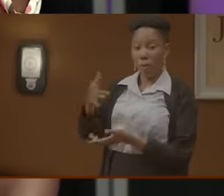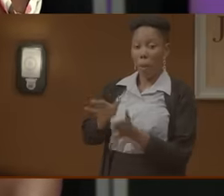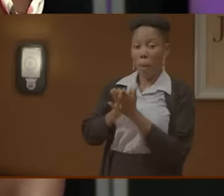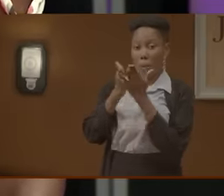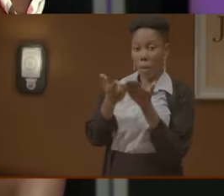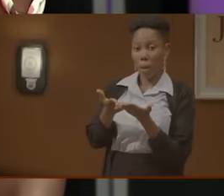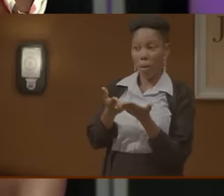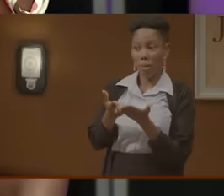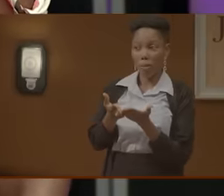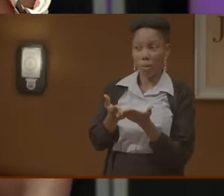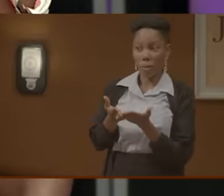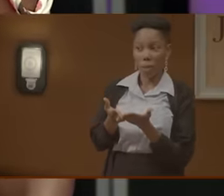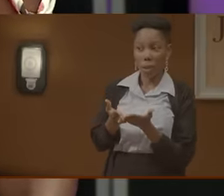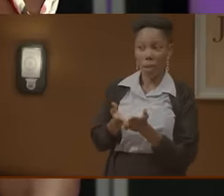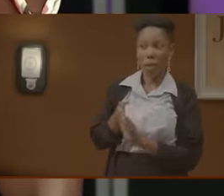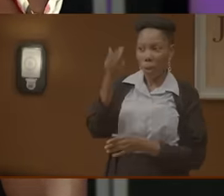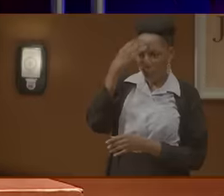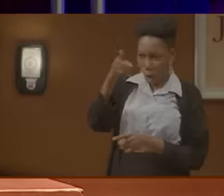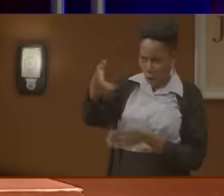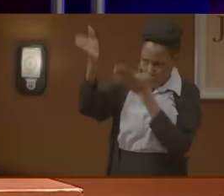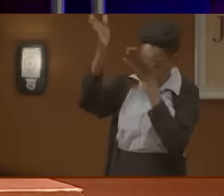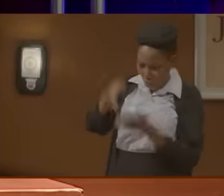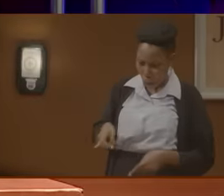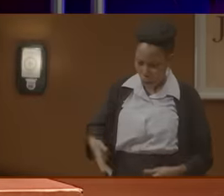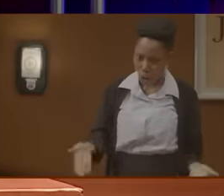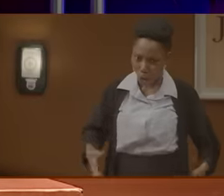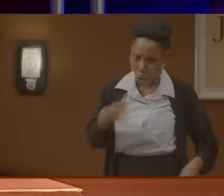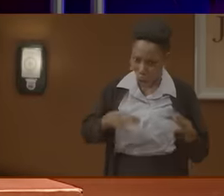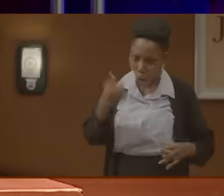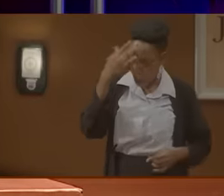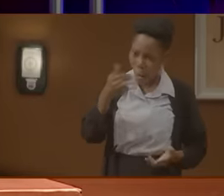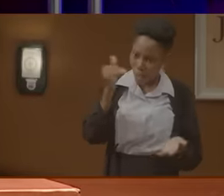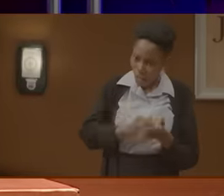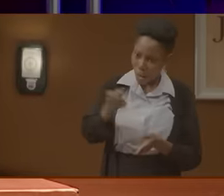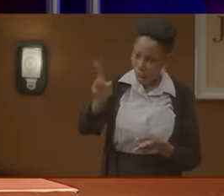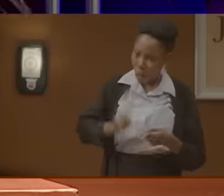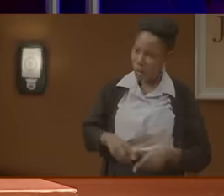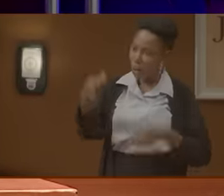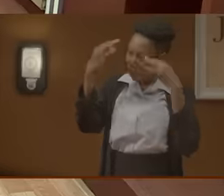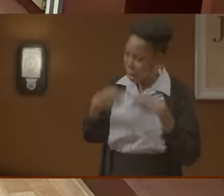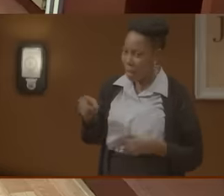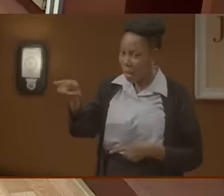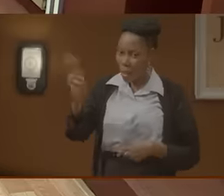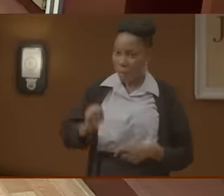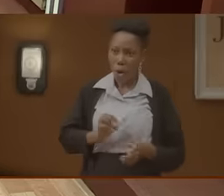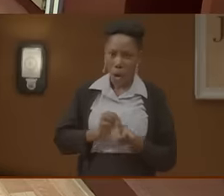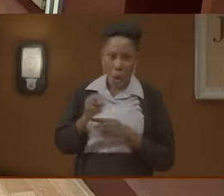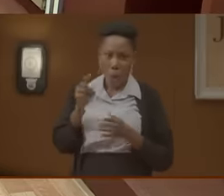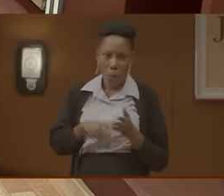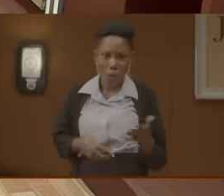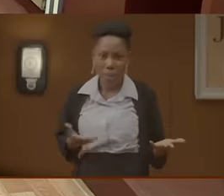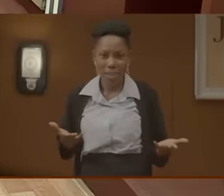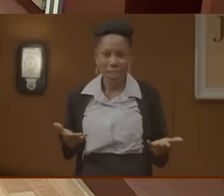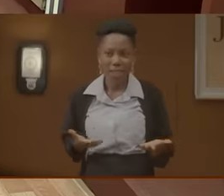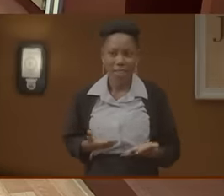we call somebody now, you can't judge me for you understand? No, I'm not judging you. So Allah is judge somebody. Give him Aike number. Give the mommy